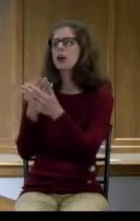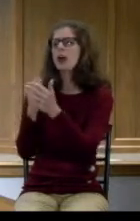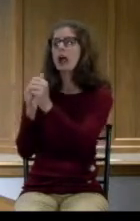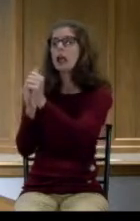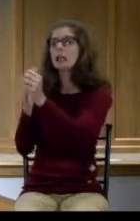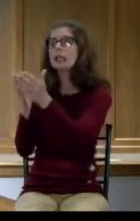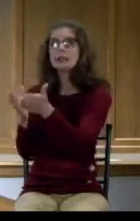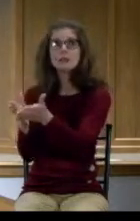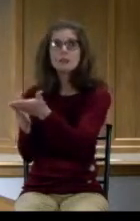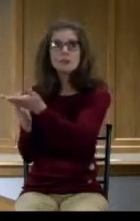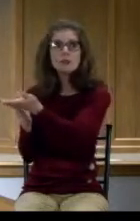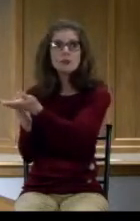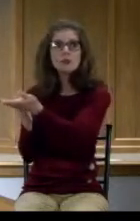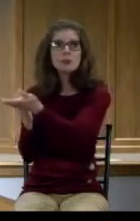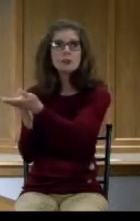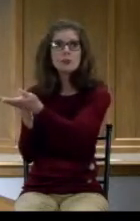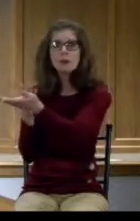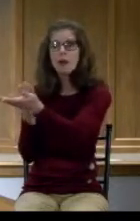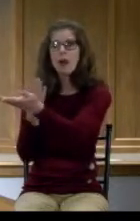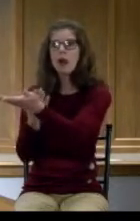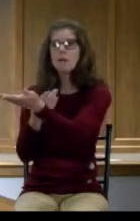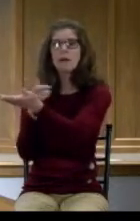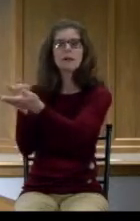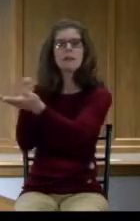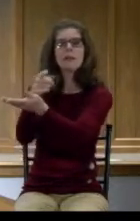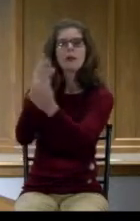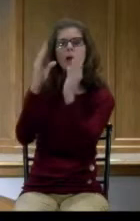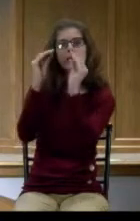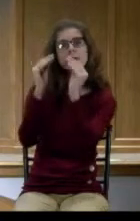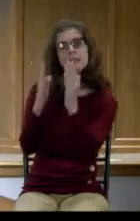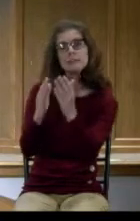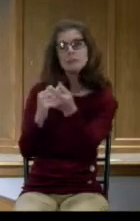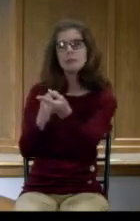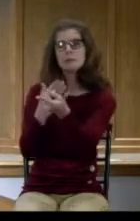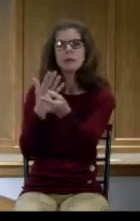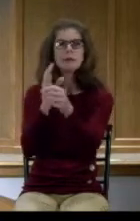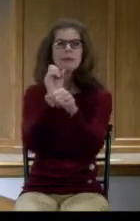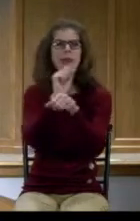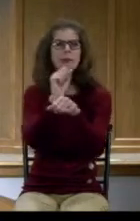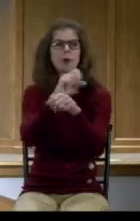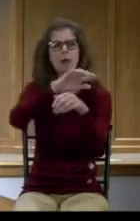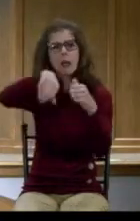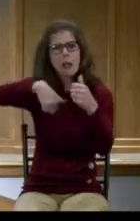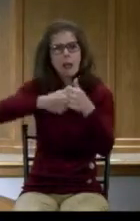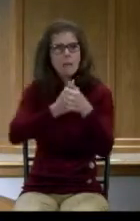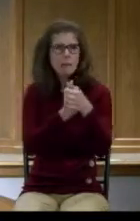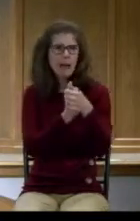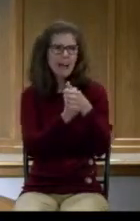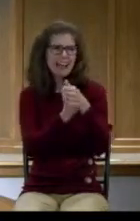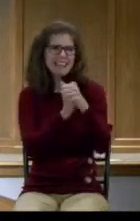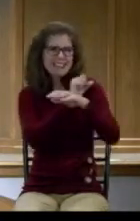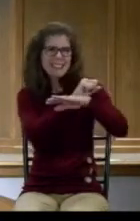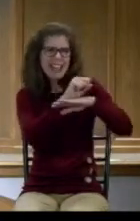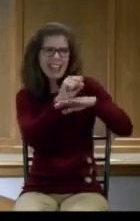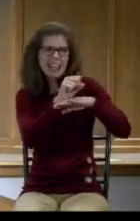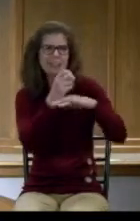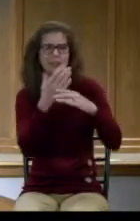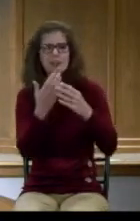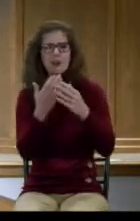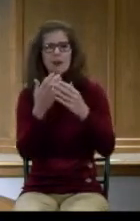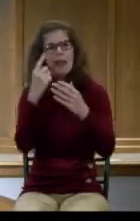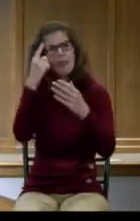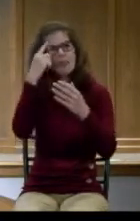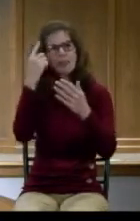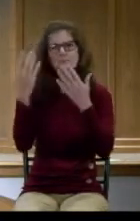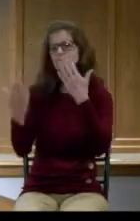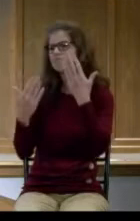teacher? Do they really work well behind the scenes? Like, what is it that they're good at? And once you figure out what they're good at, set them